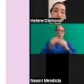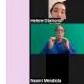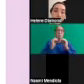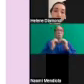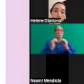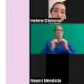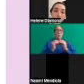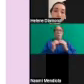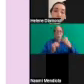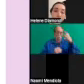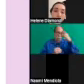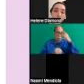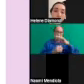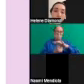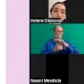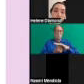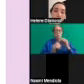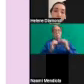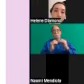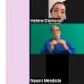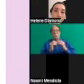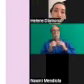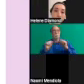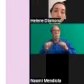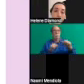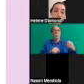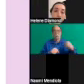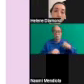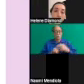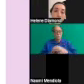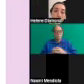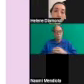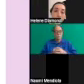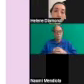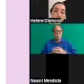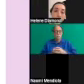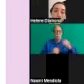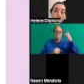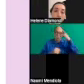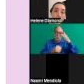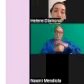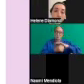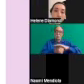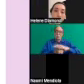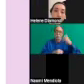and a higher likelihood of having, again, mental distress and mental health